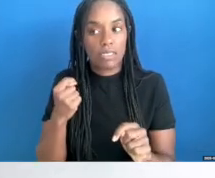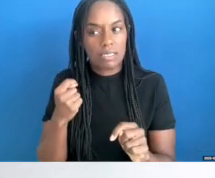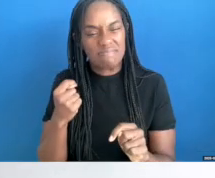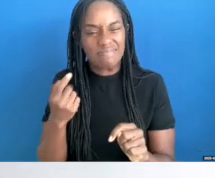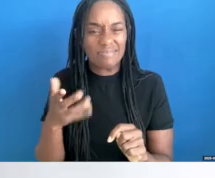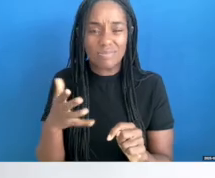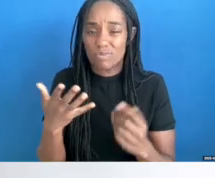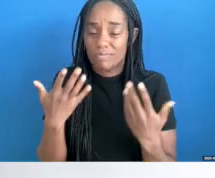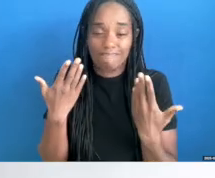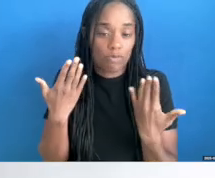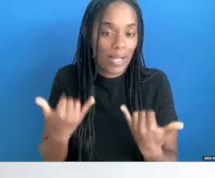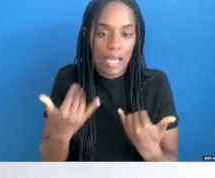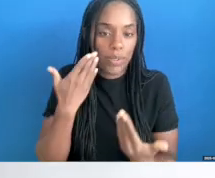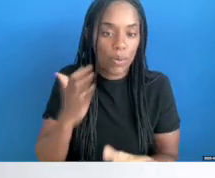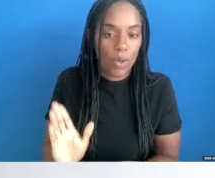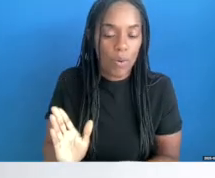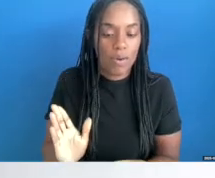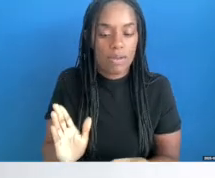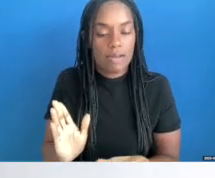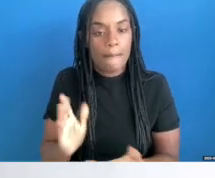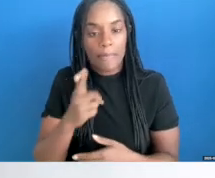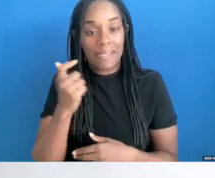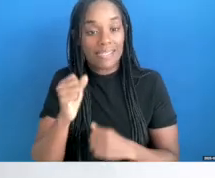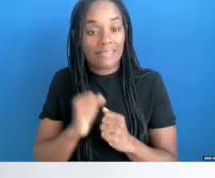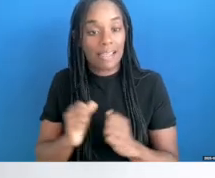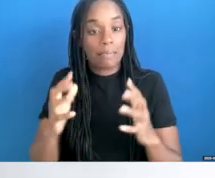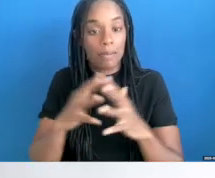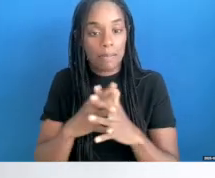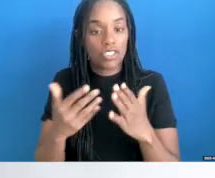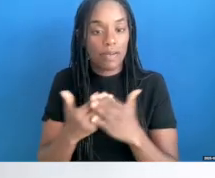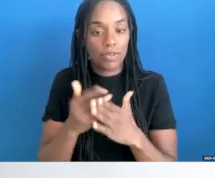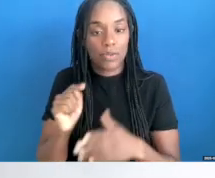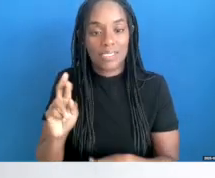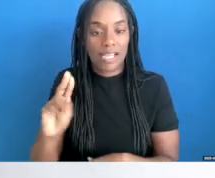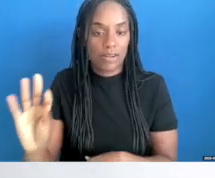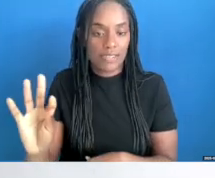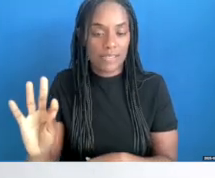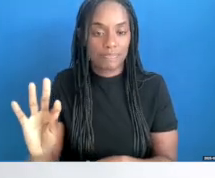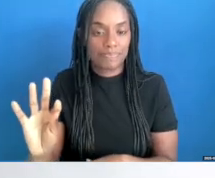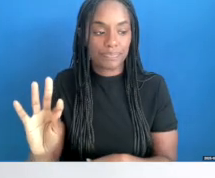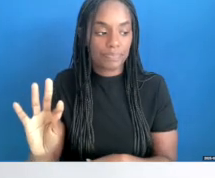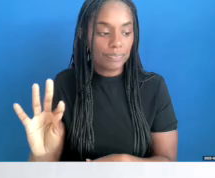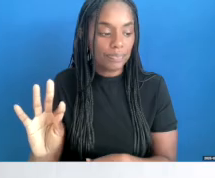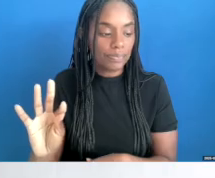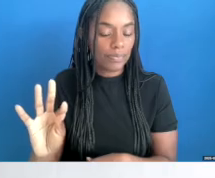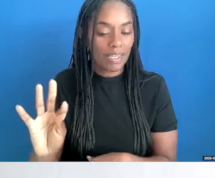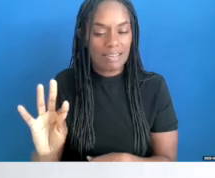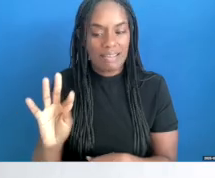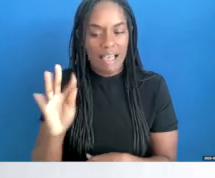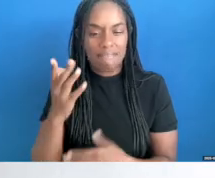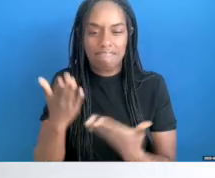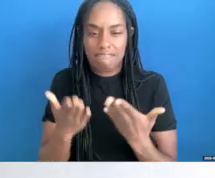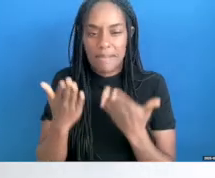fairly unknown right now, given the implementation of the new tariffs. And I think it may be premature to